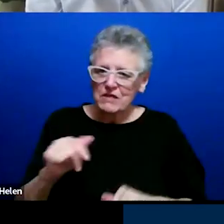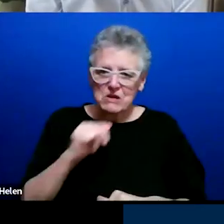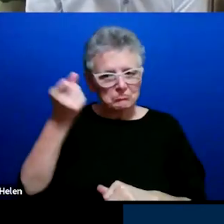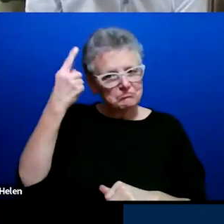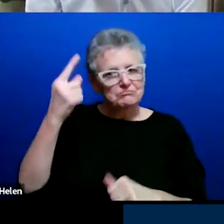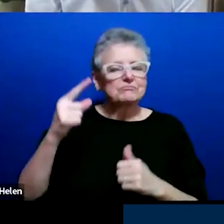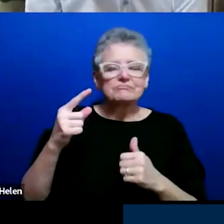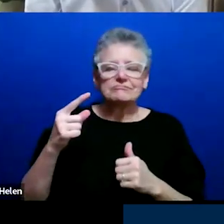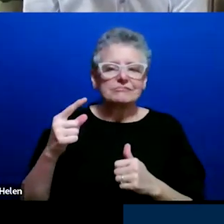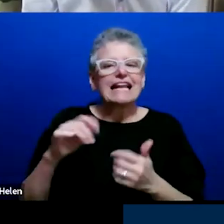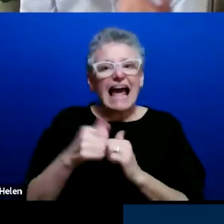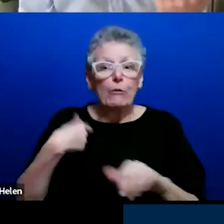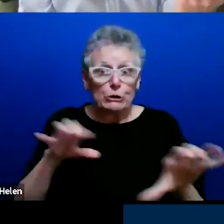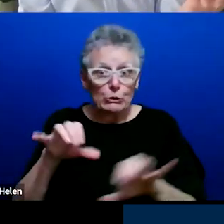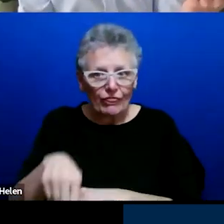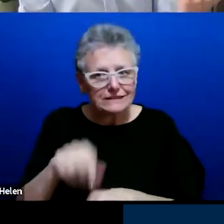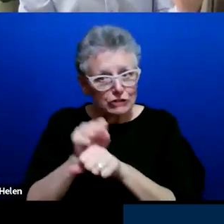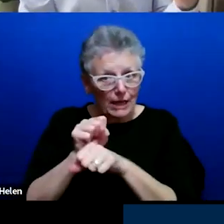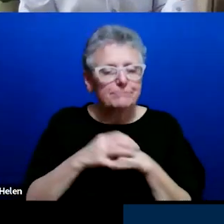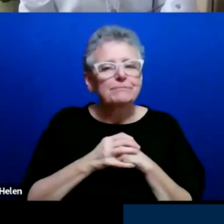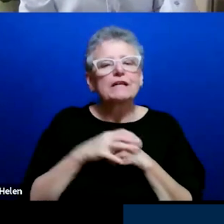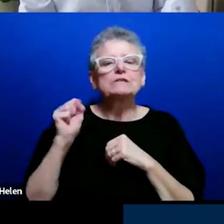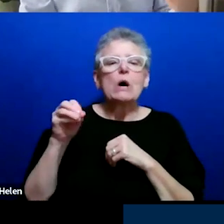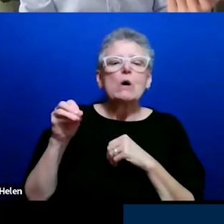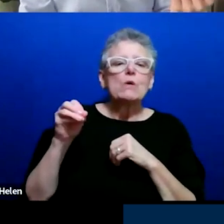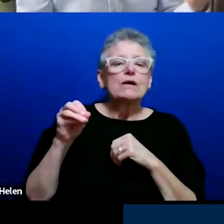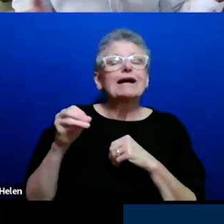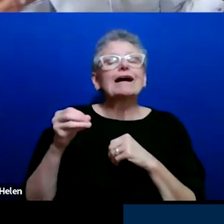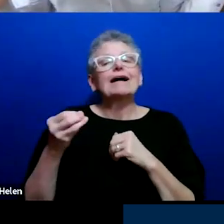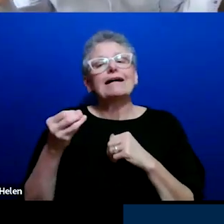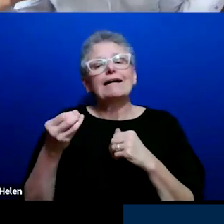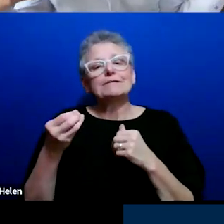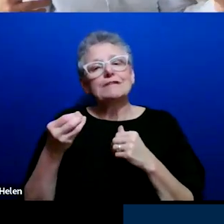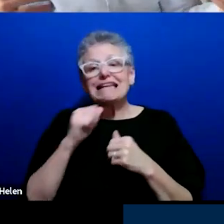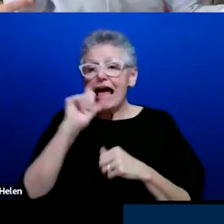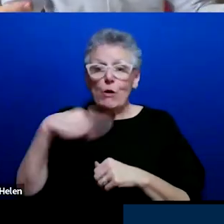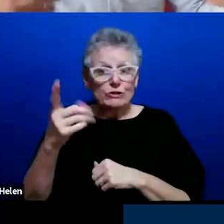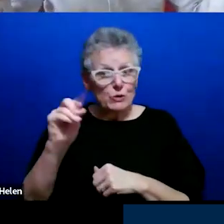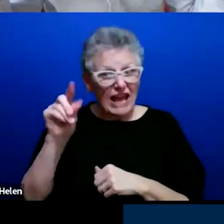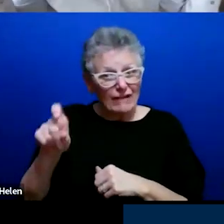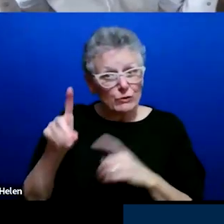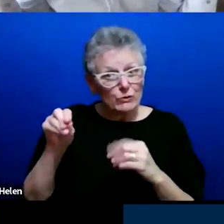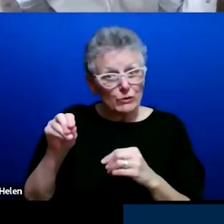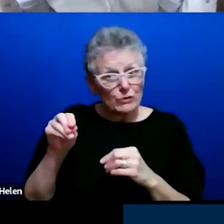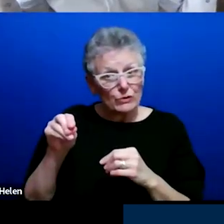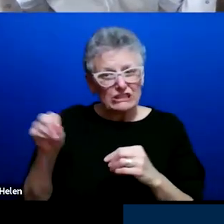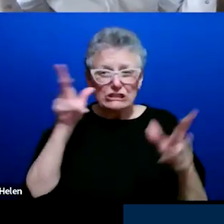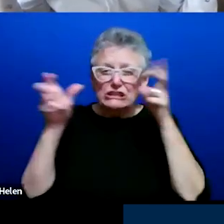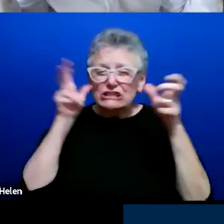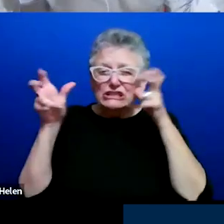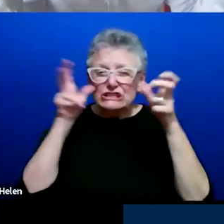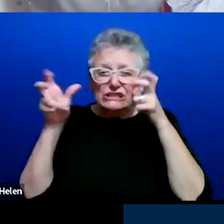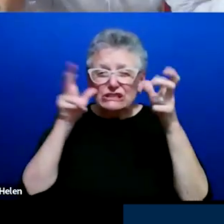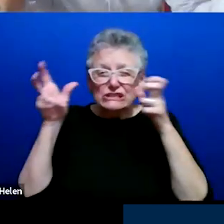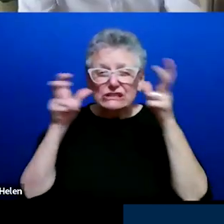how we do this. So then, not only do we have to do this taking in the information, we have to